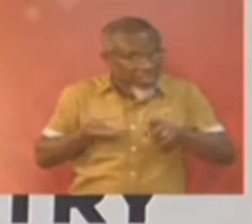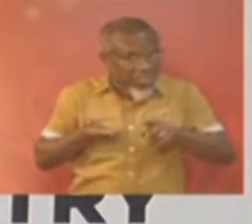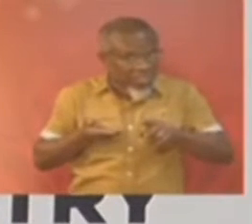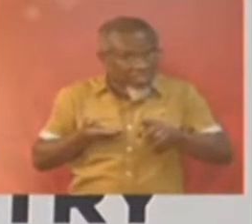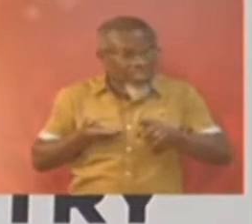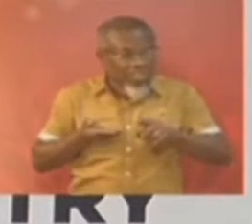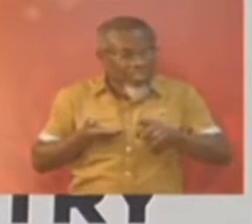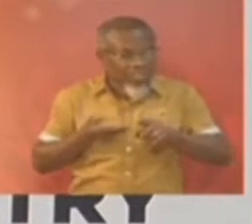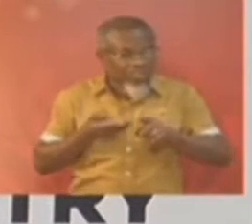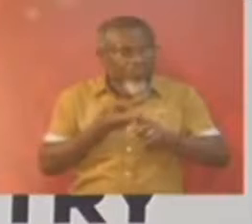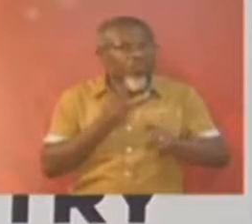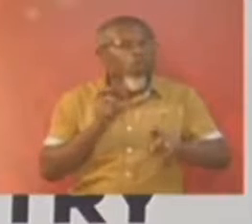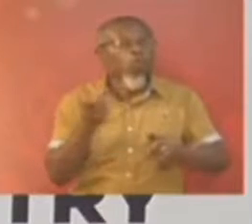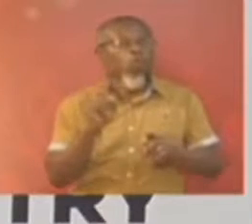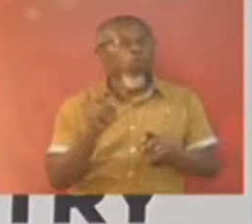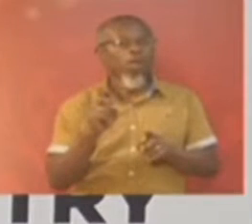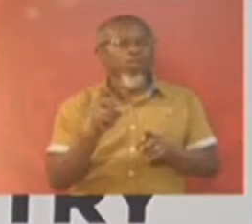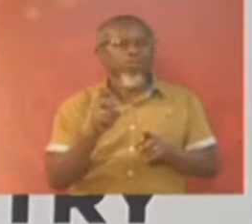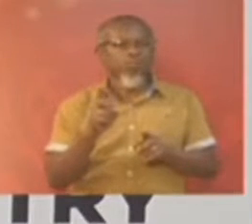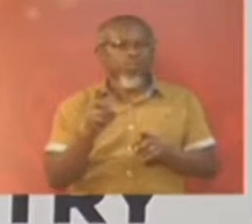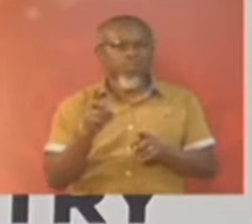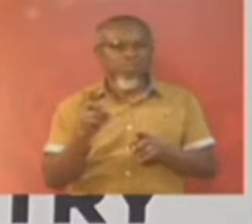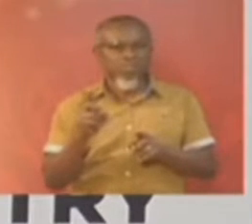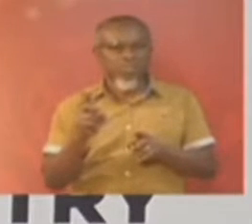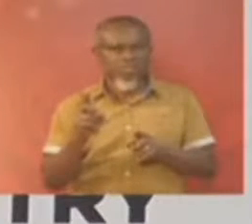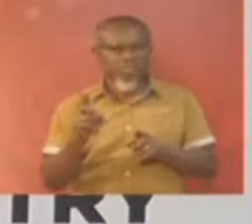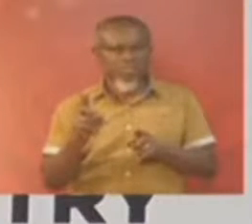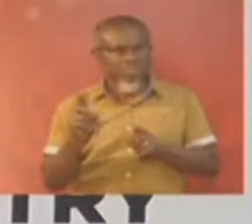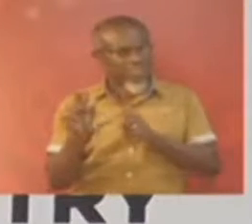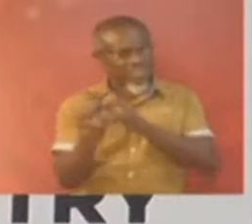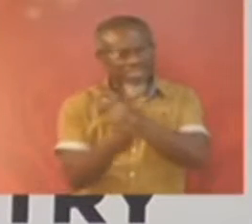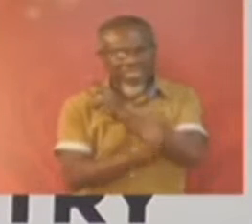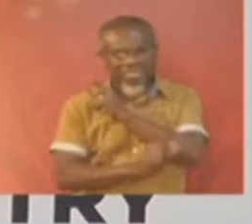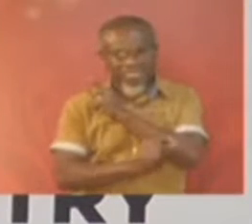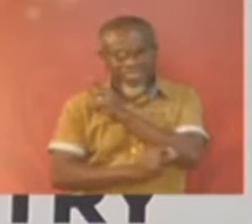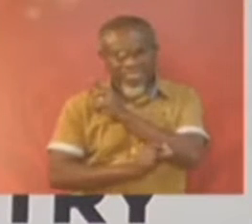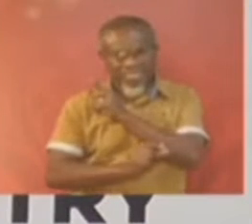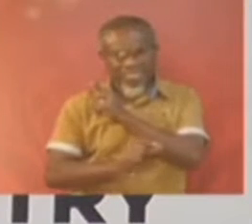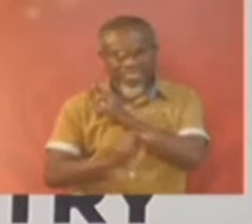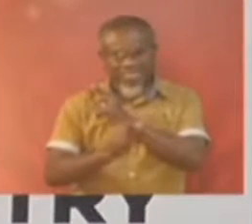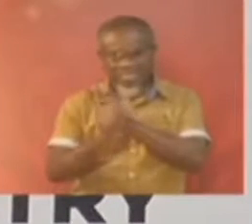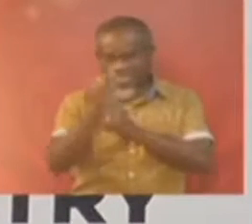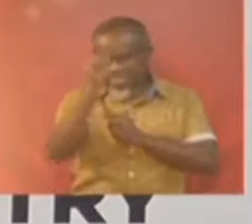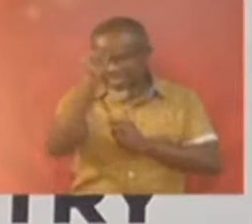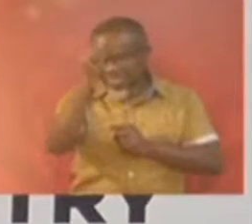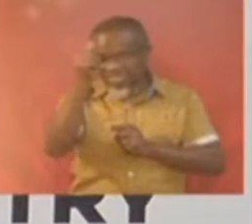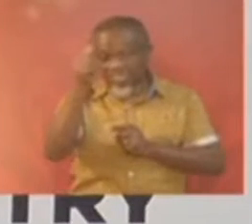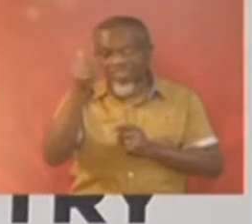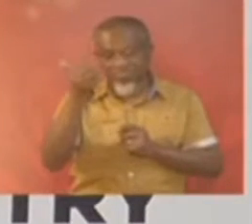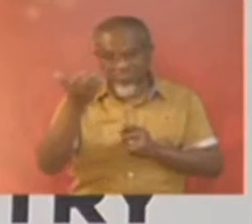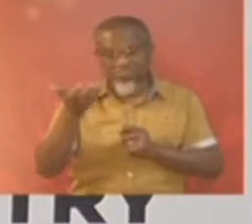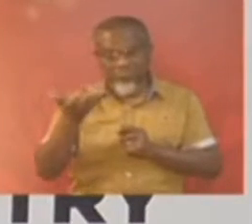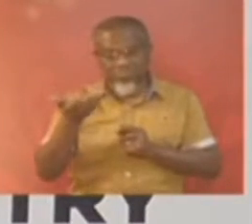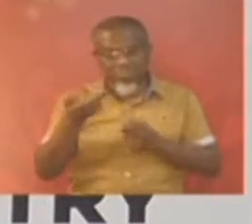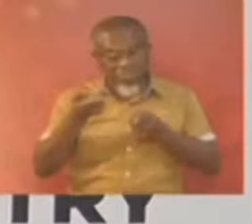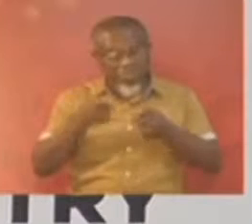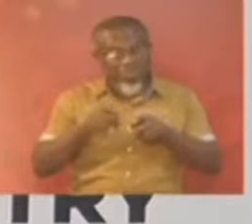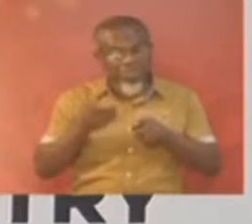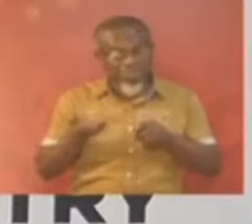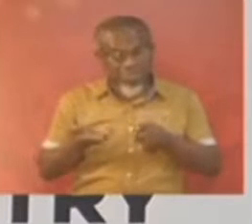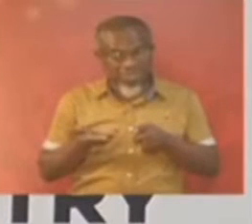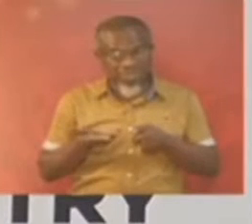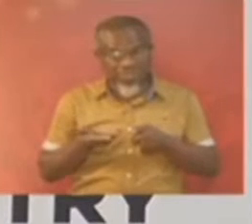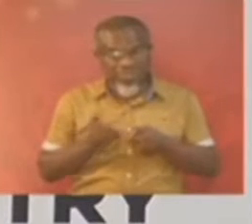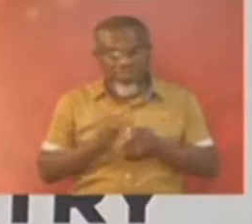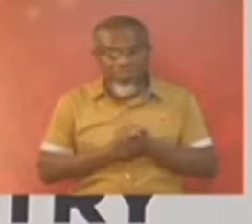were predominantly from Guyana, India, and Africa. About 6 or 7 years ago, we saw a trend that changed to the majority of imported